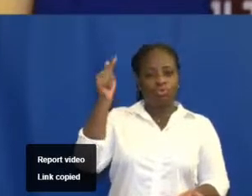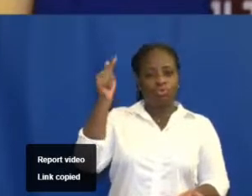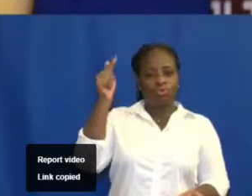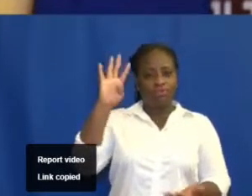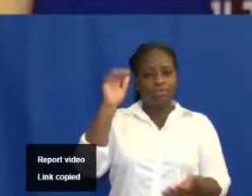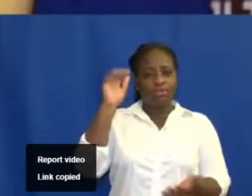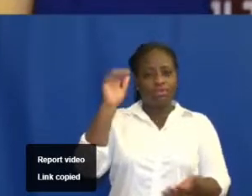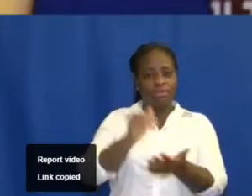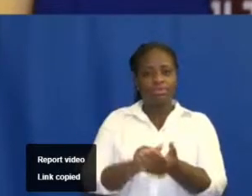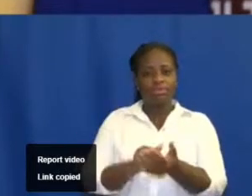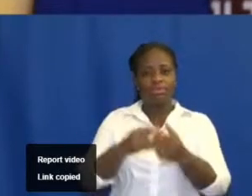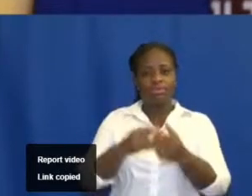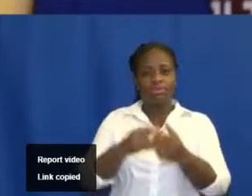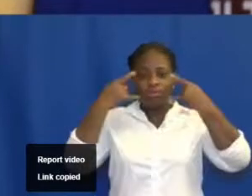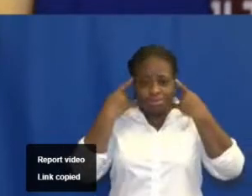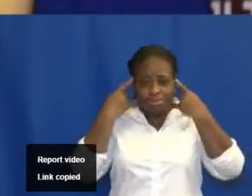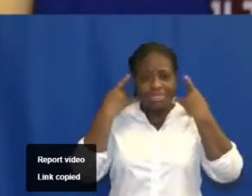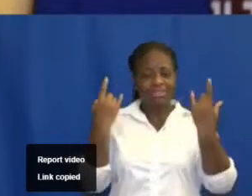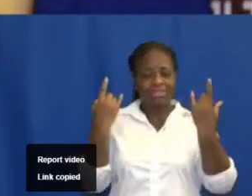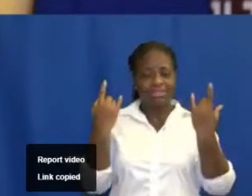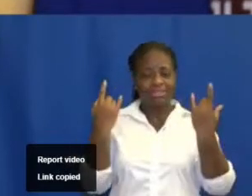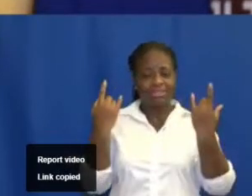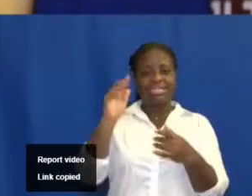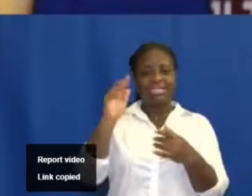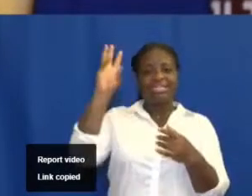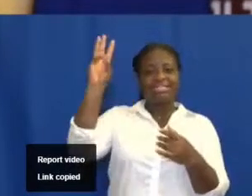3,524,205 nose masks,